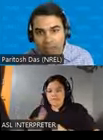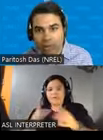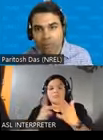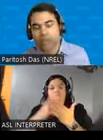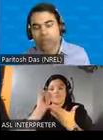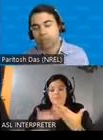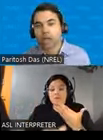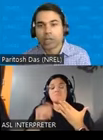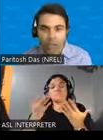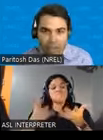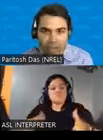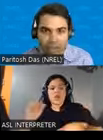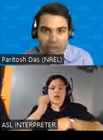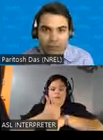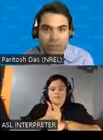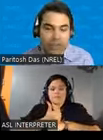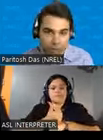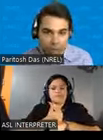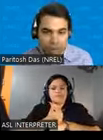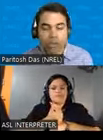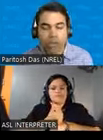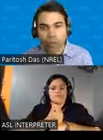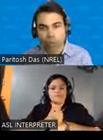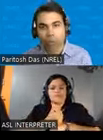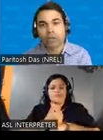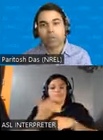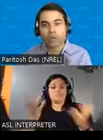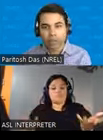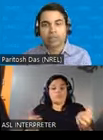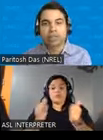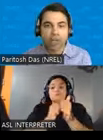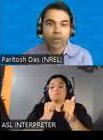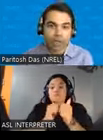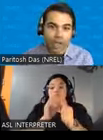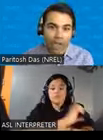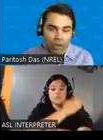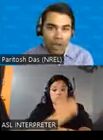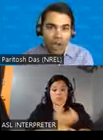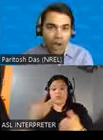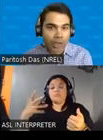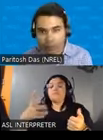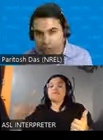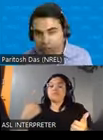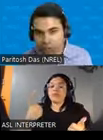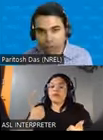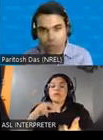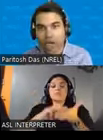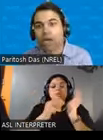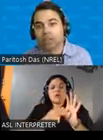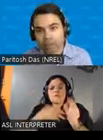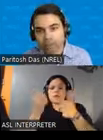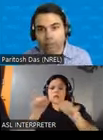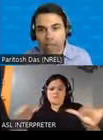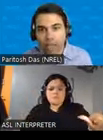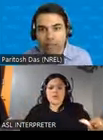as contemplated in the current energy efficiency proceedings. So whatever is there right now in the proceedings, we